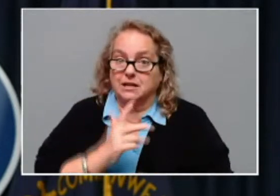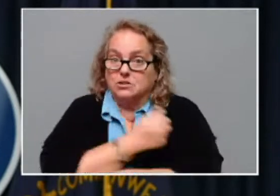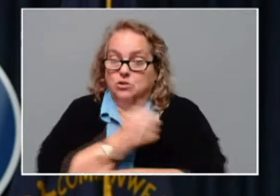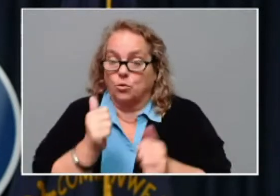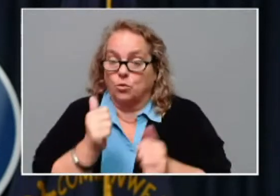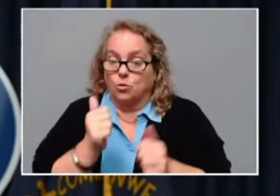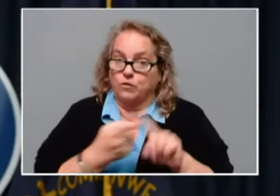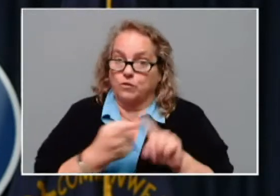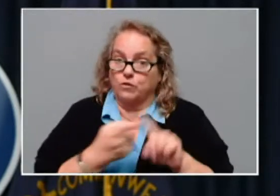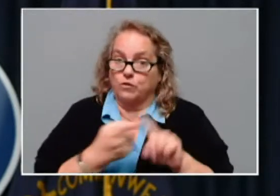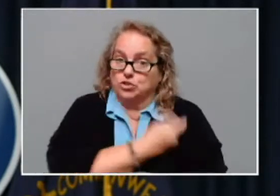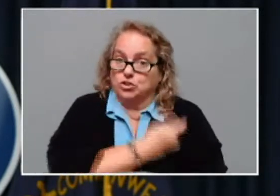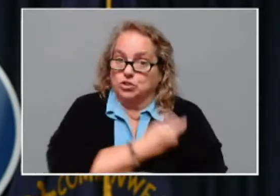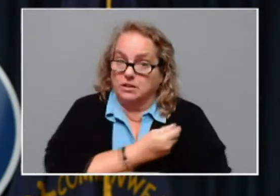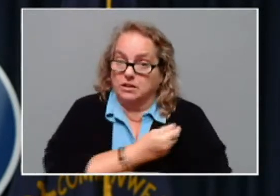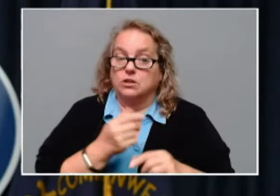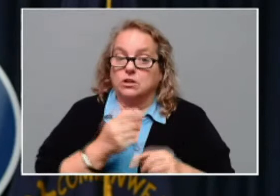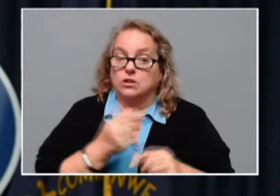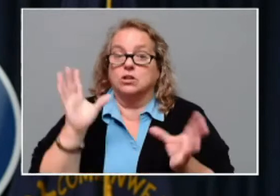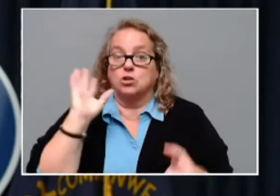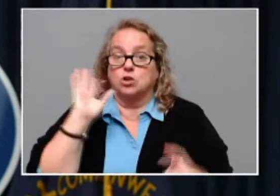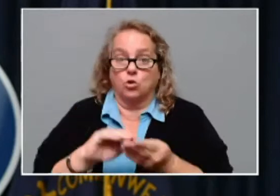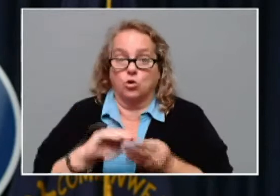bringing the total to